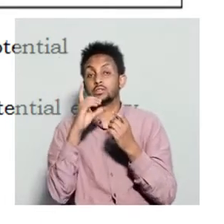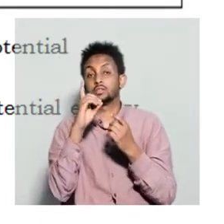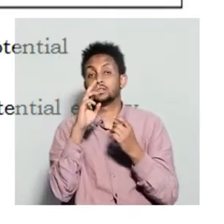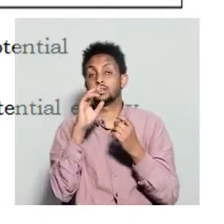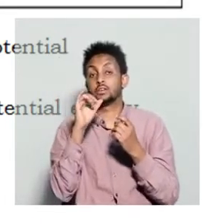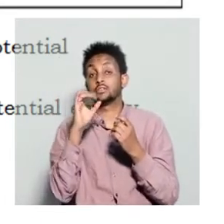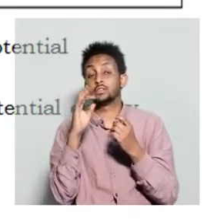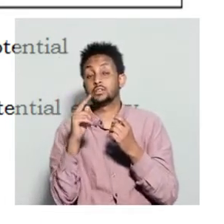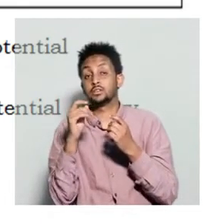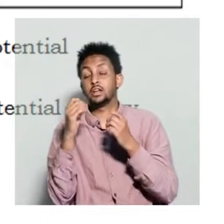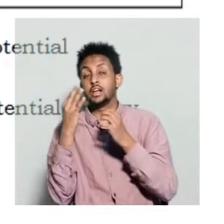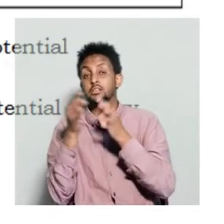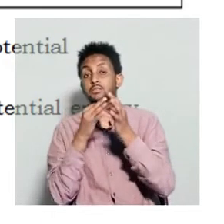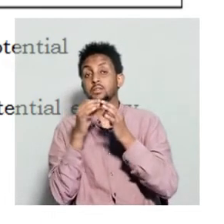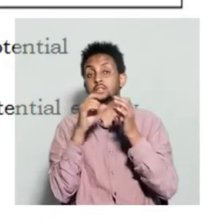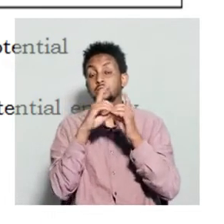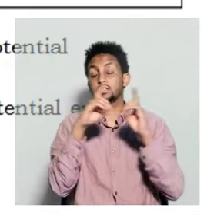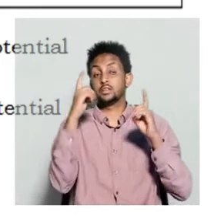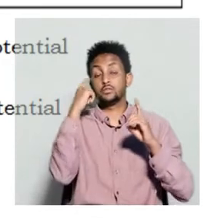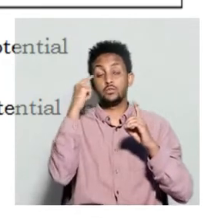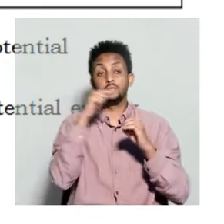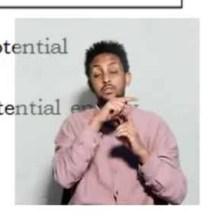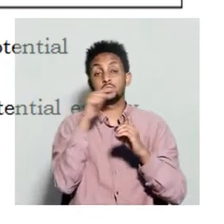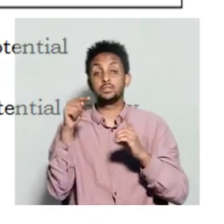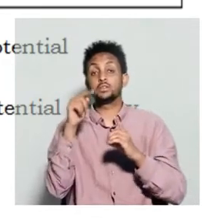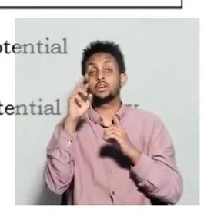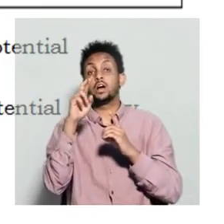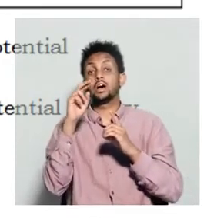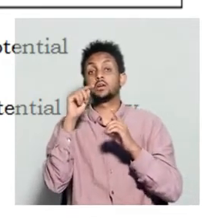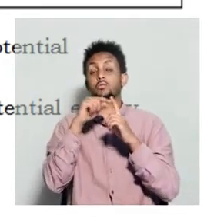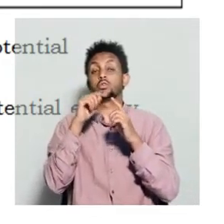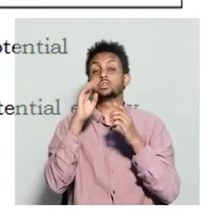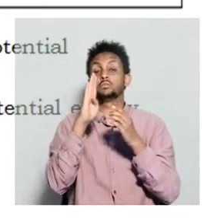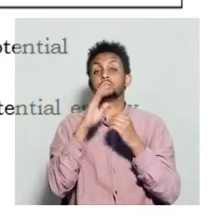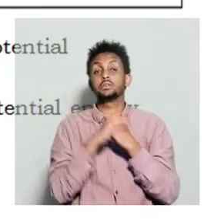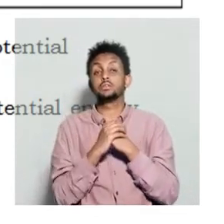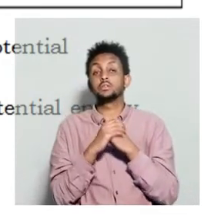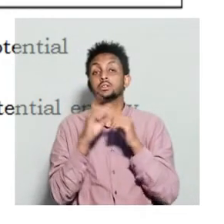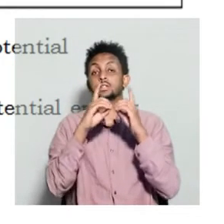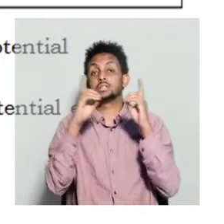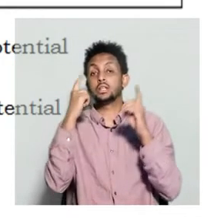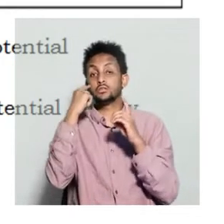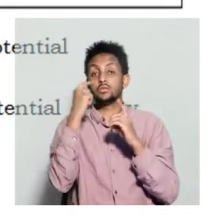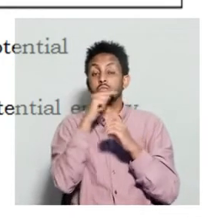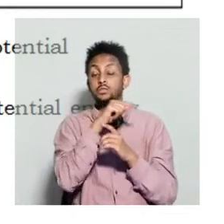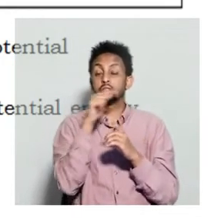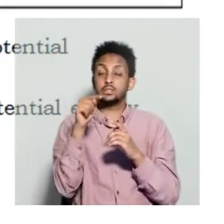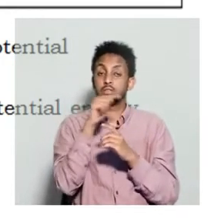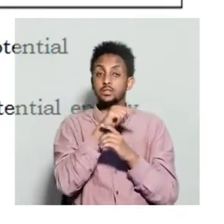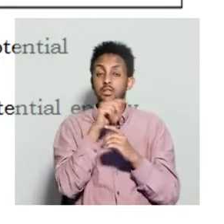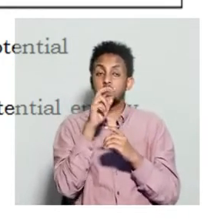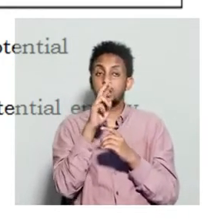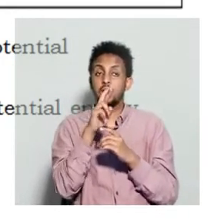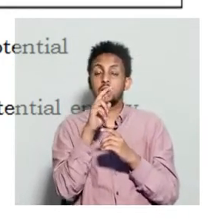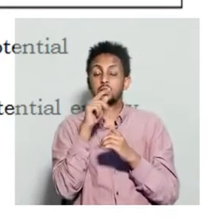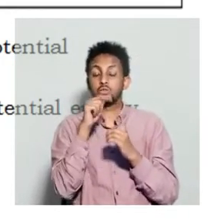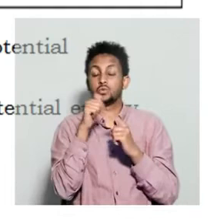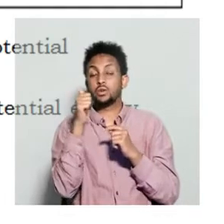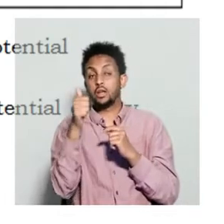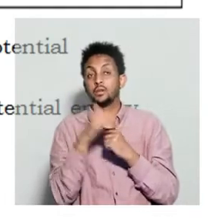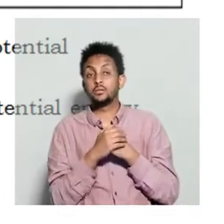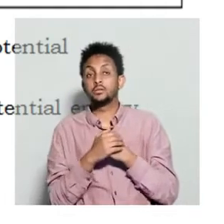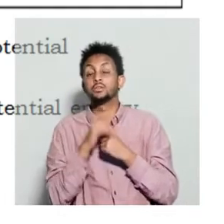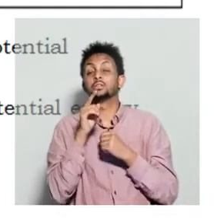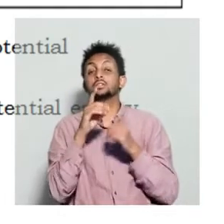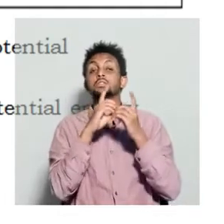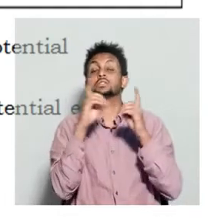this, you can express the distance from this to this, R at point B, and the distance from this to this as R at point A. So